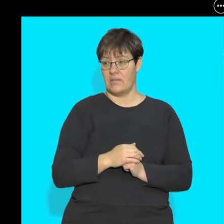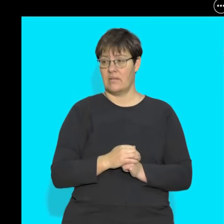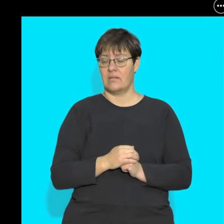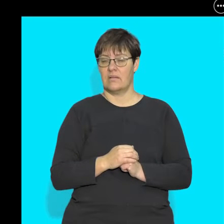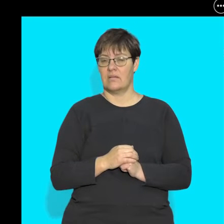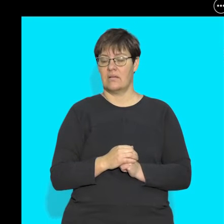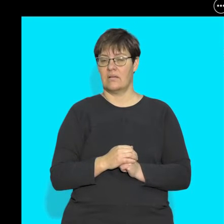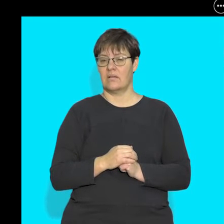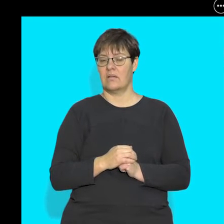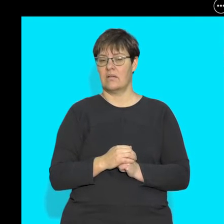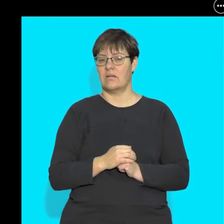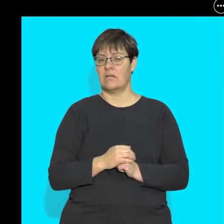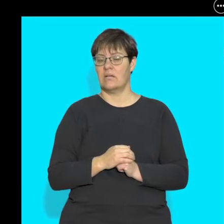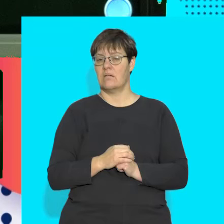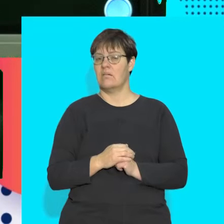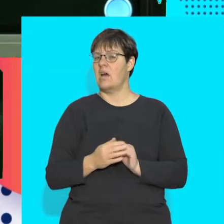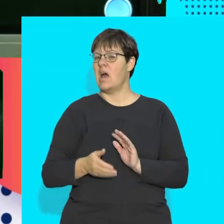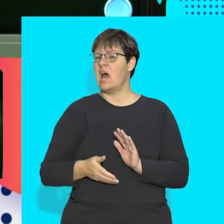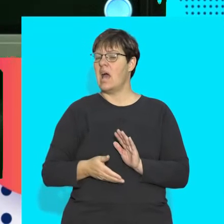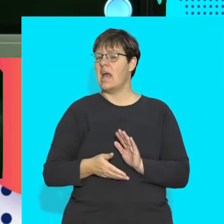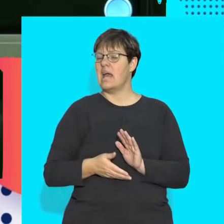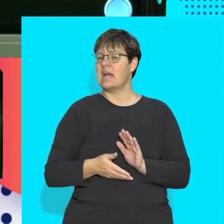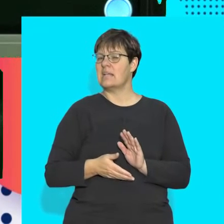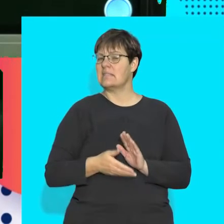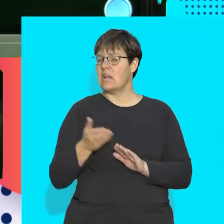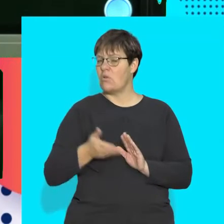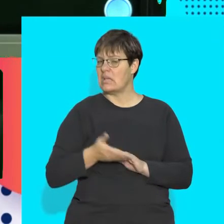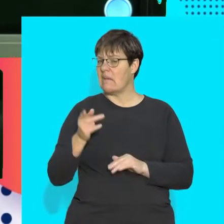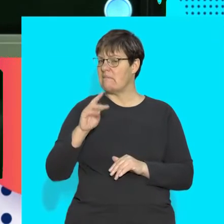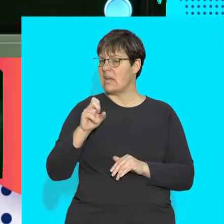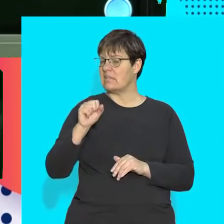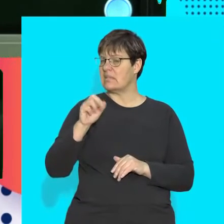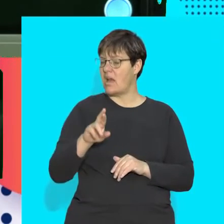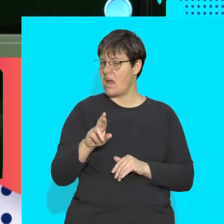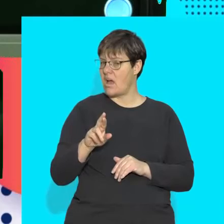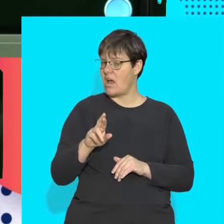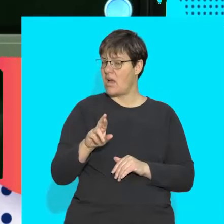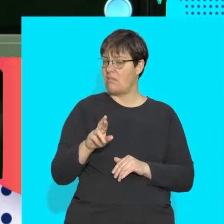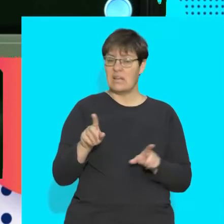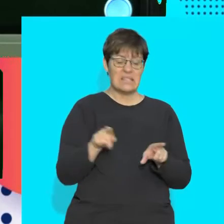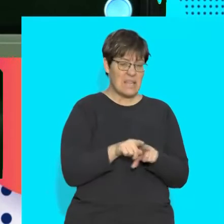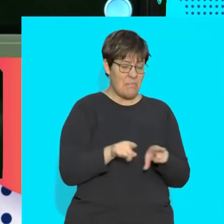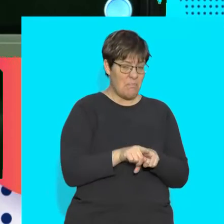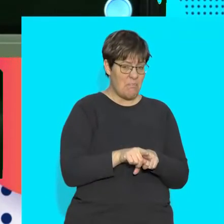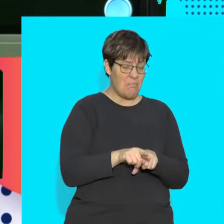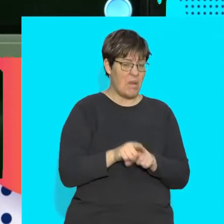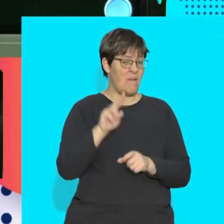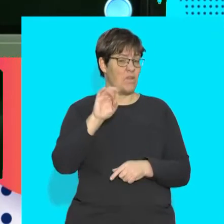But acceleration is a vector, just like